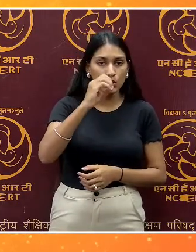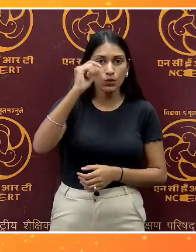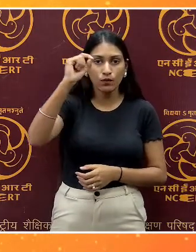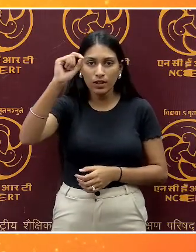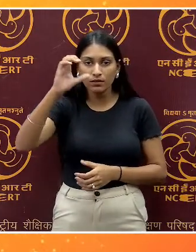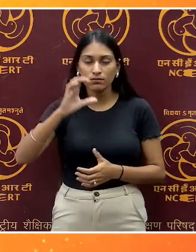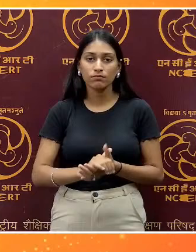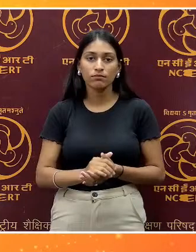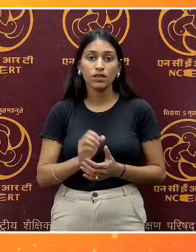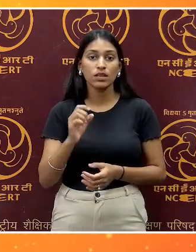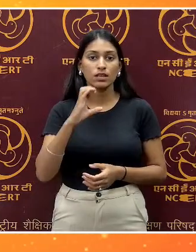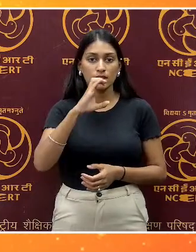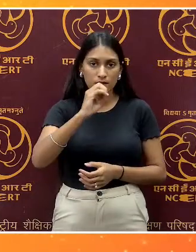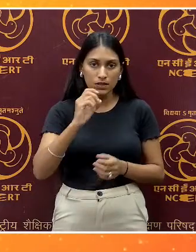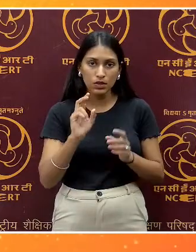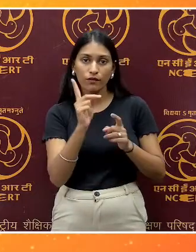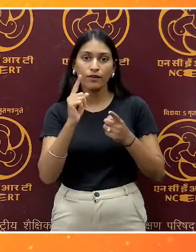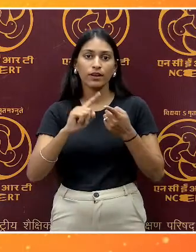vector.